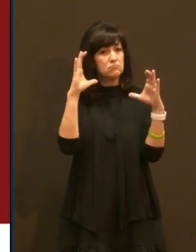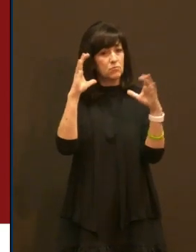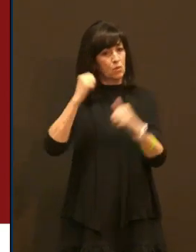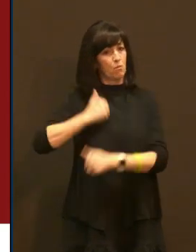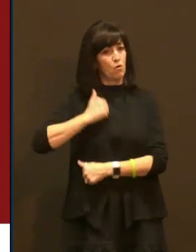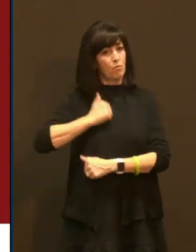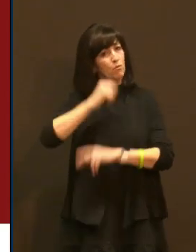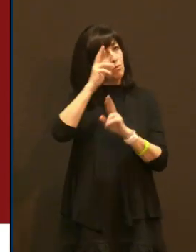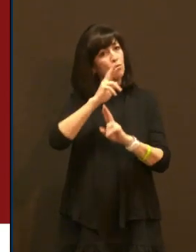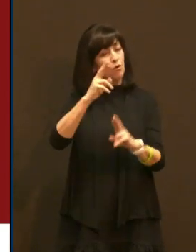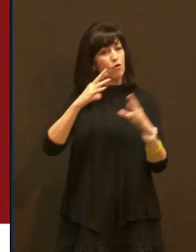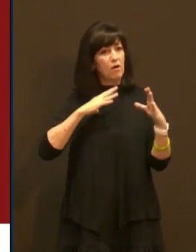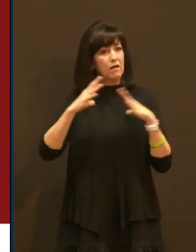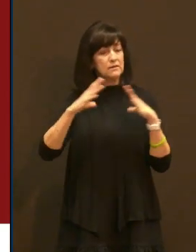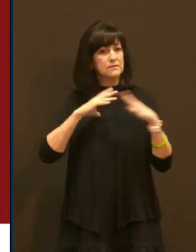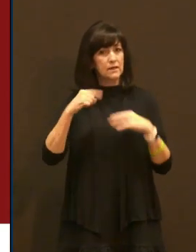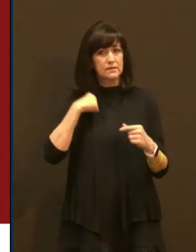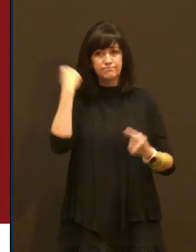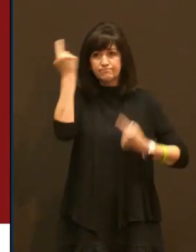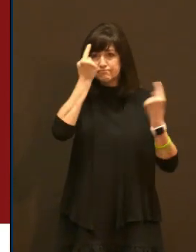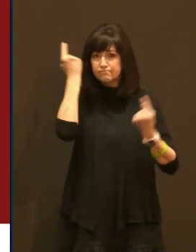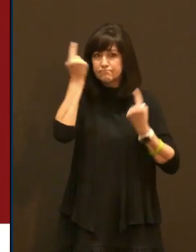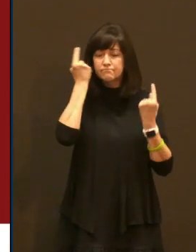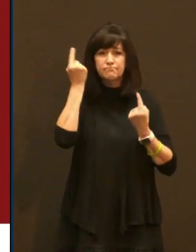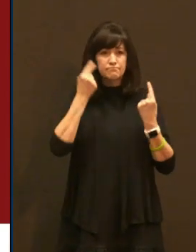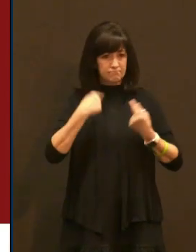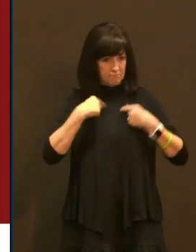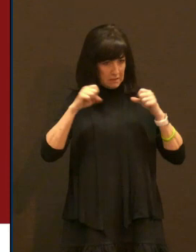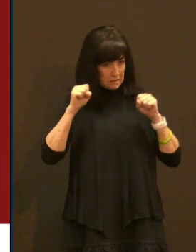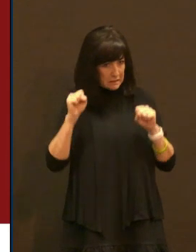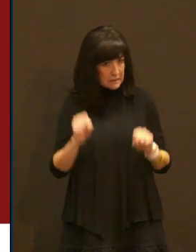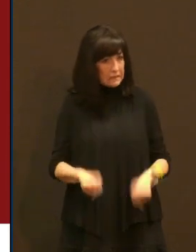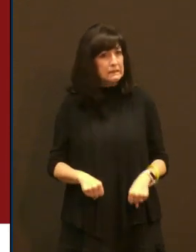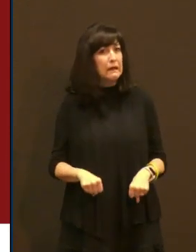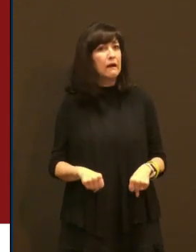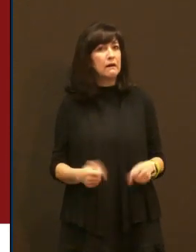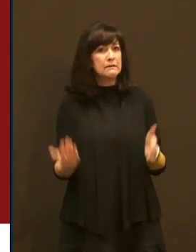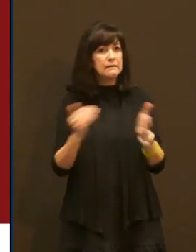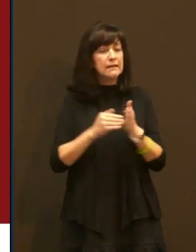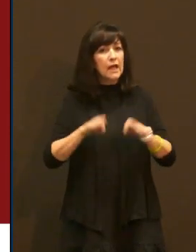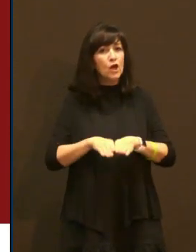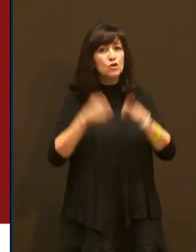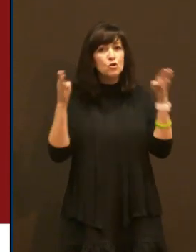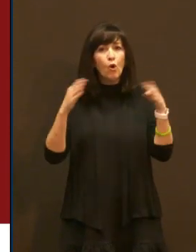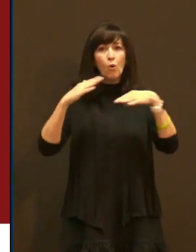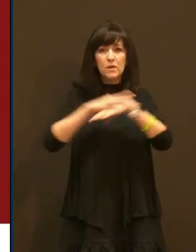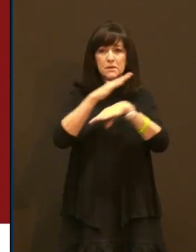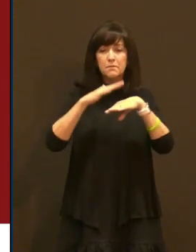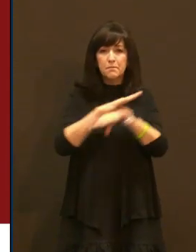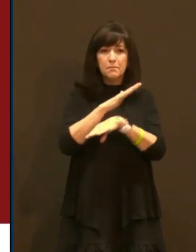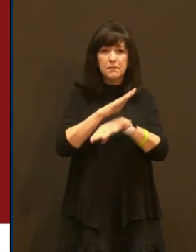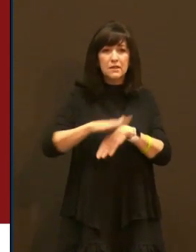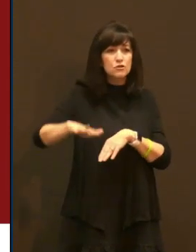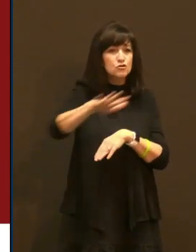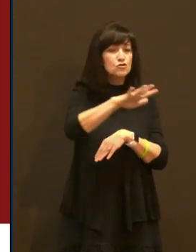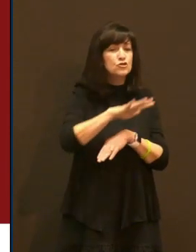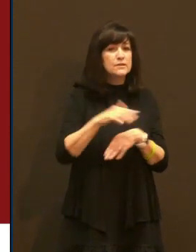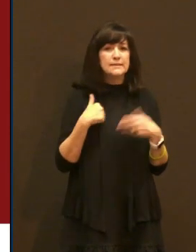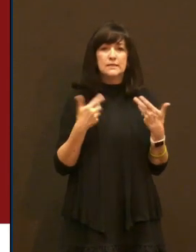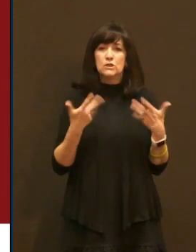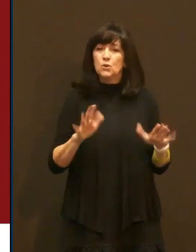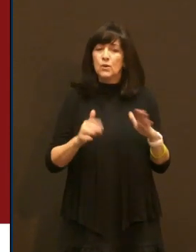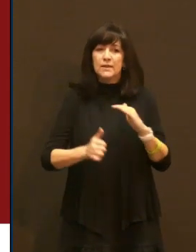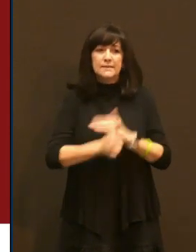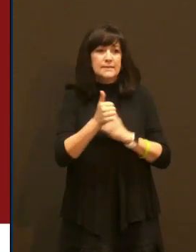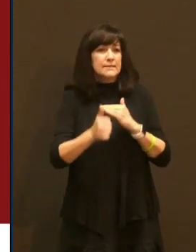whether we could get through a reopening at our beach communities in a way that was safe and didn't risk public health, and I thought that's